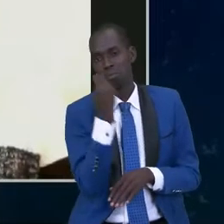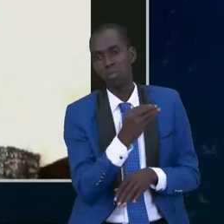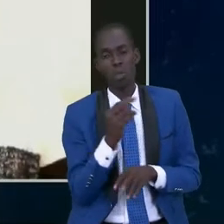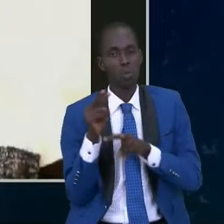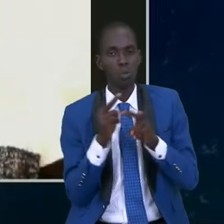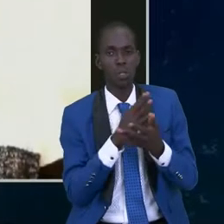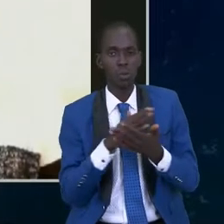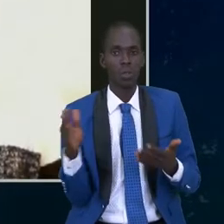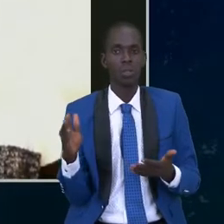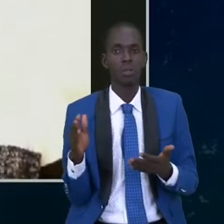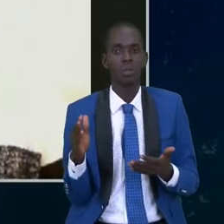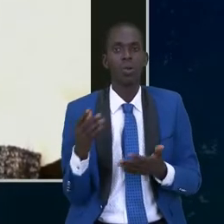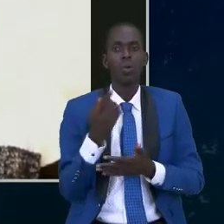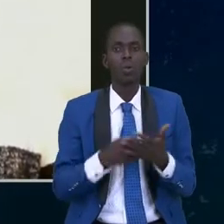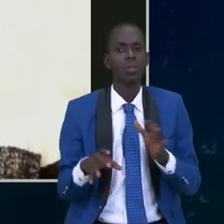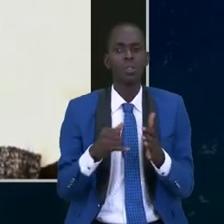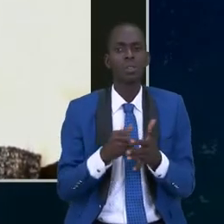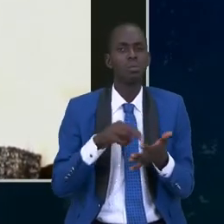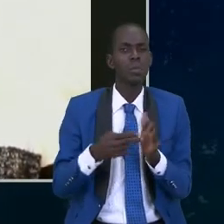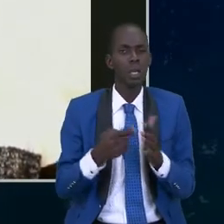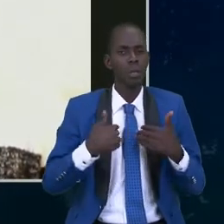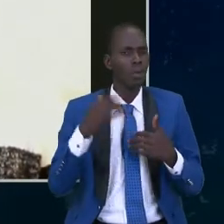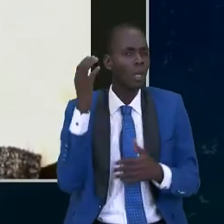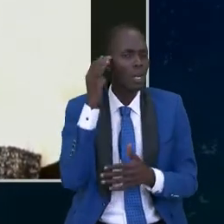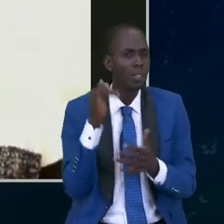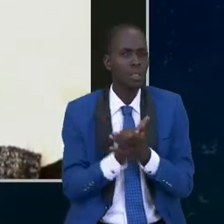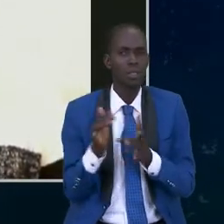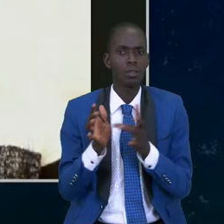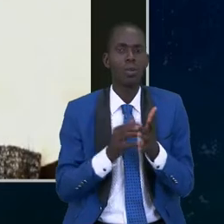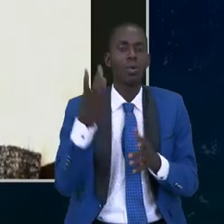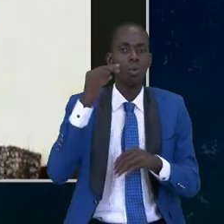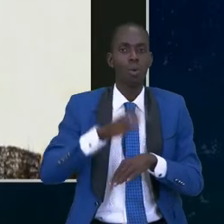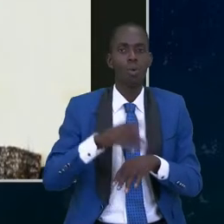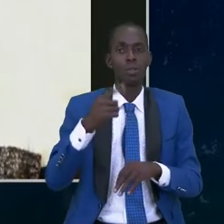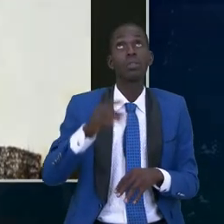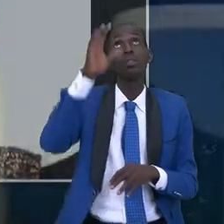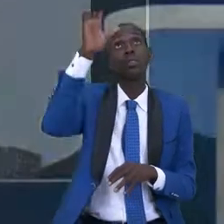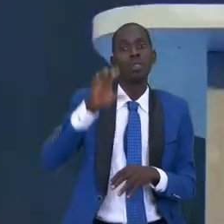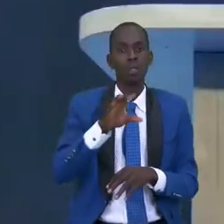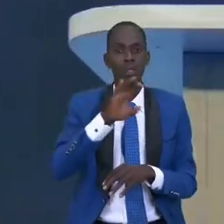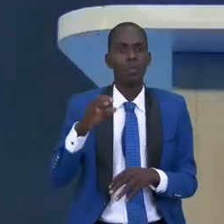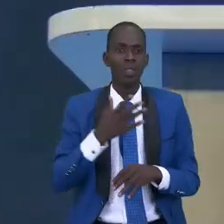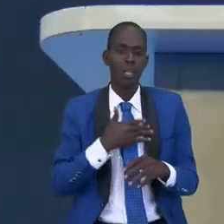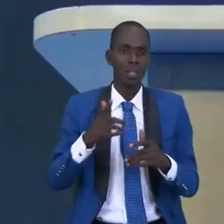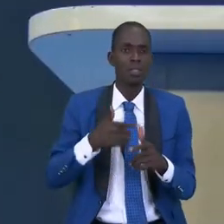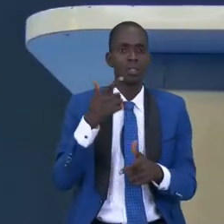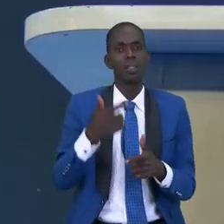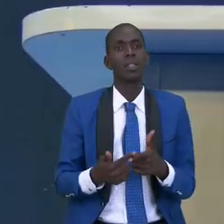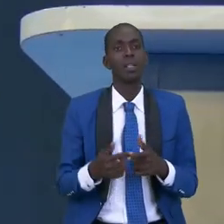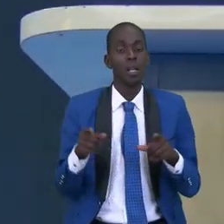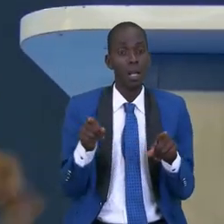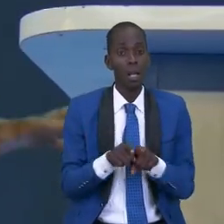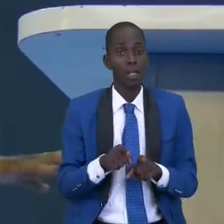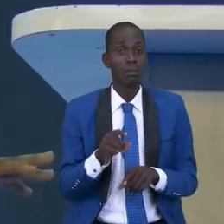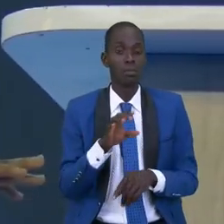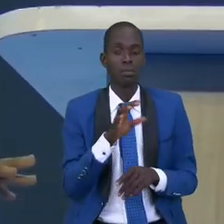mean? Have you heard Jesus was on the cross, and then as he looked at